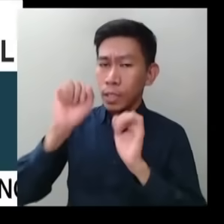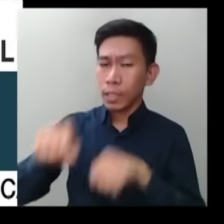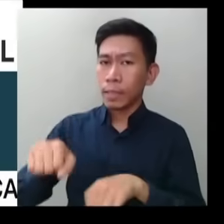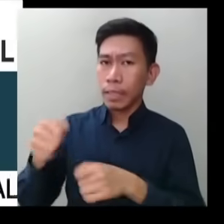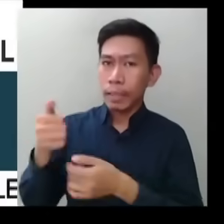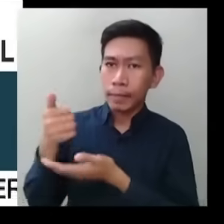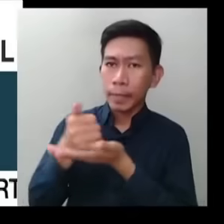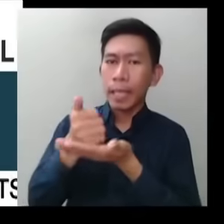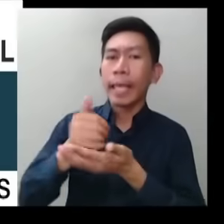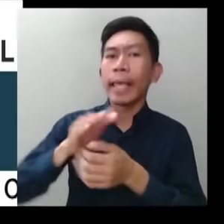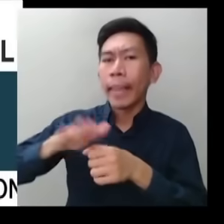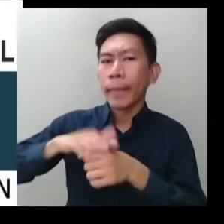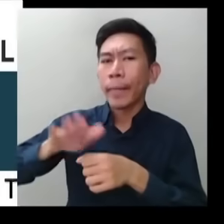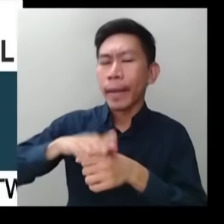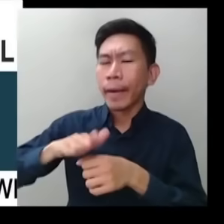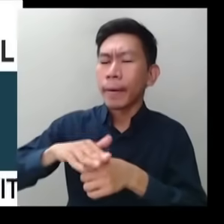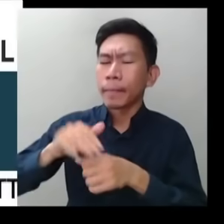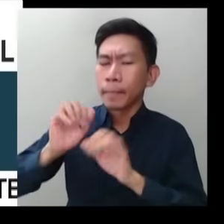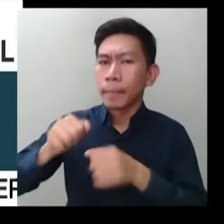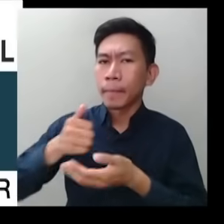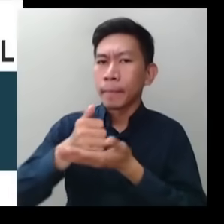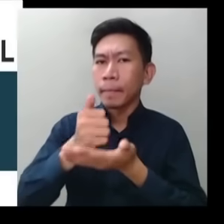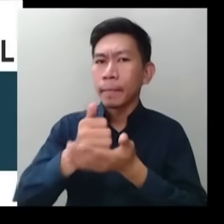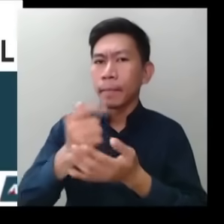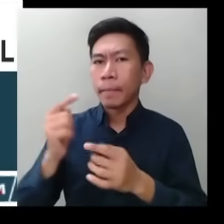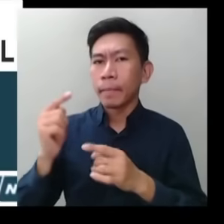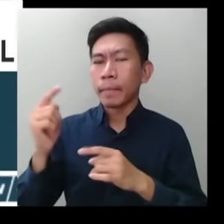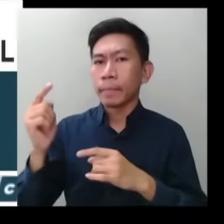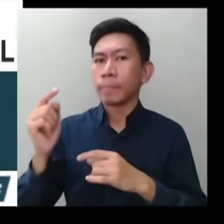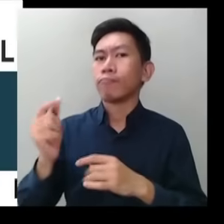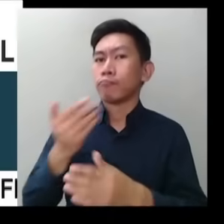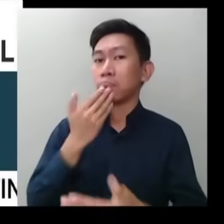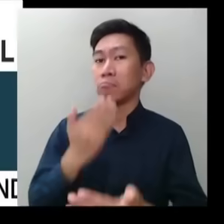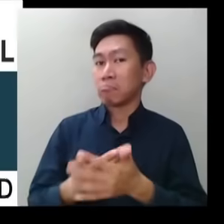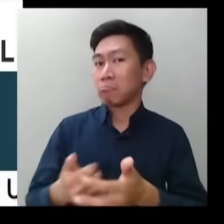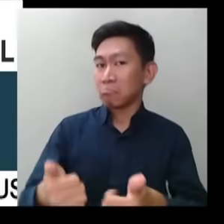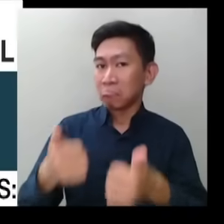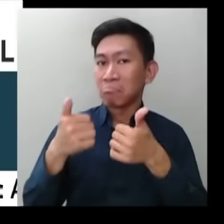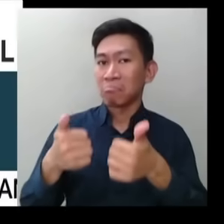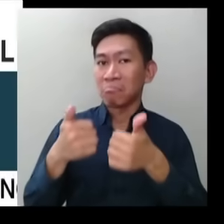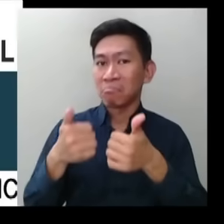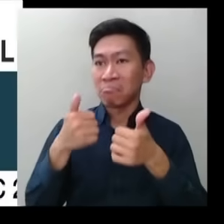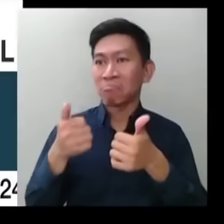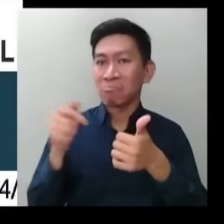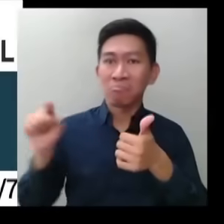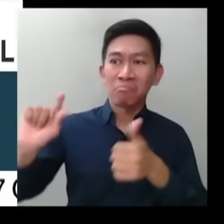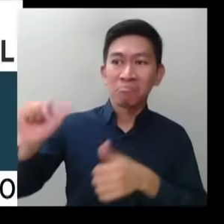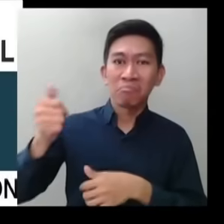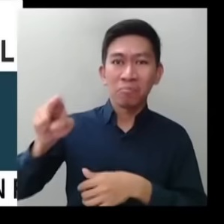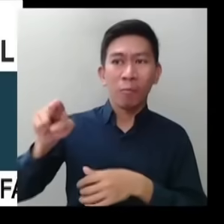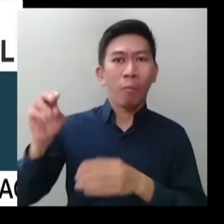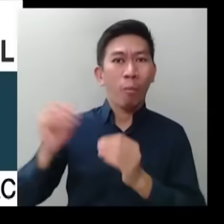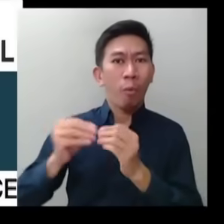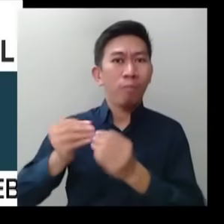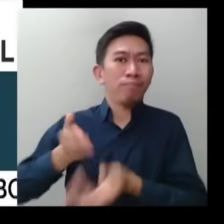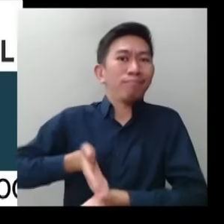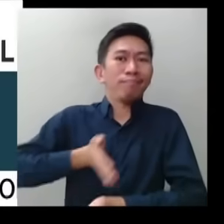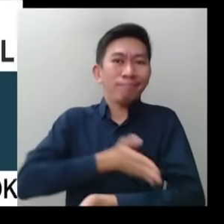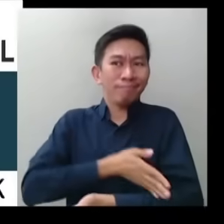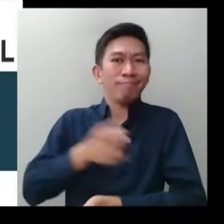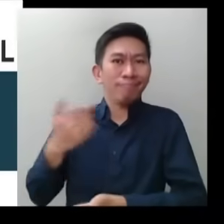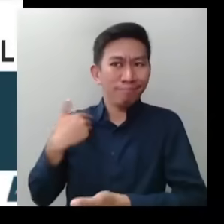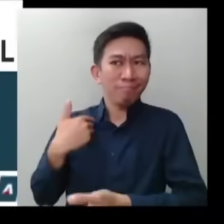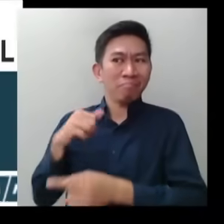suffice for the response efforts. And that's one good thing, that they have been more and more capacitated, they have been more empowered.